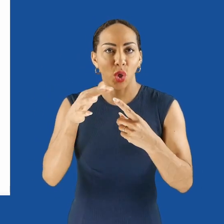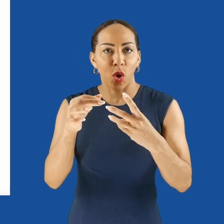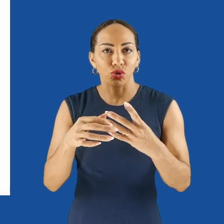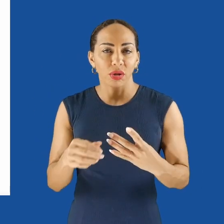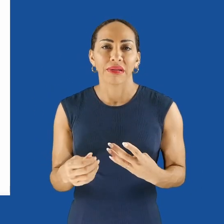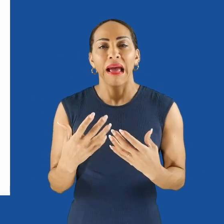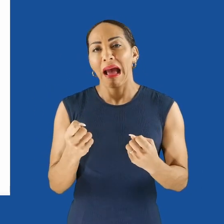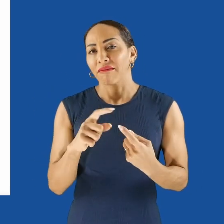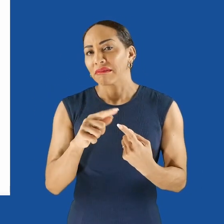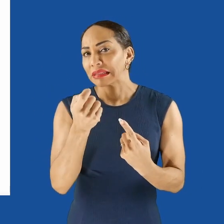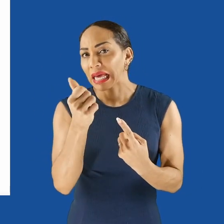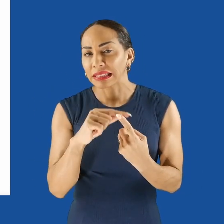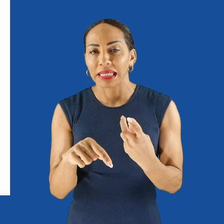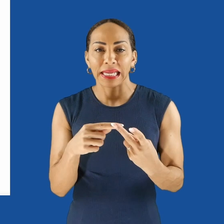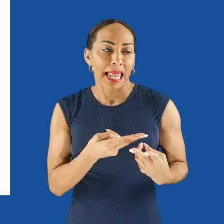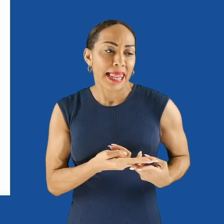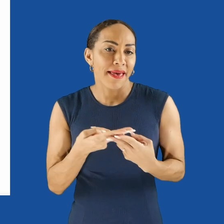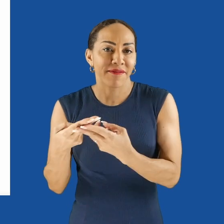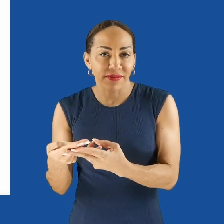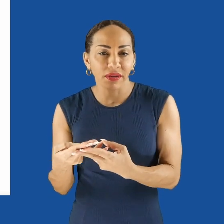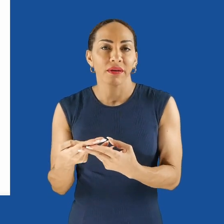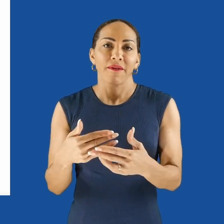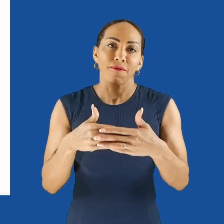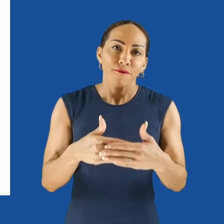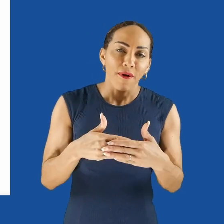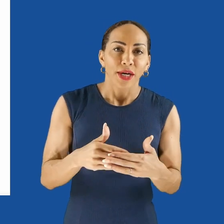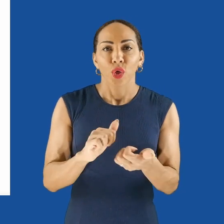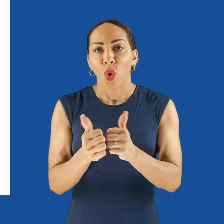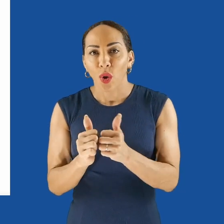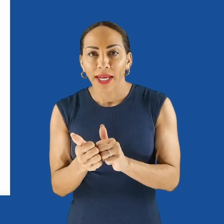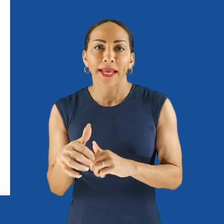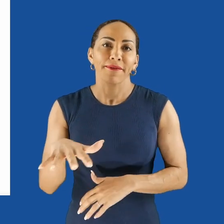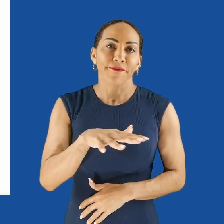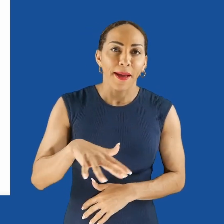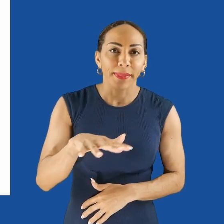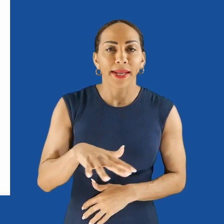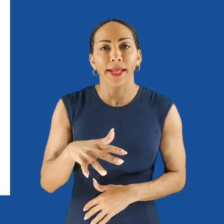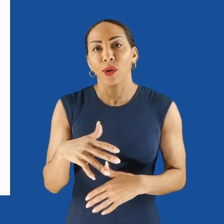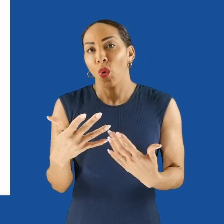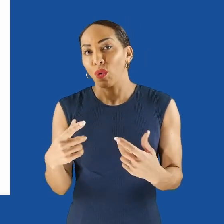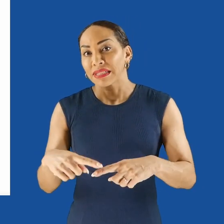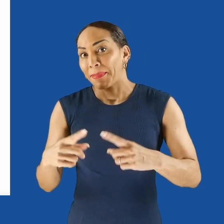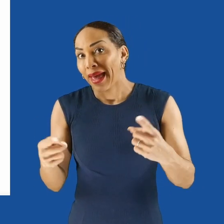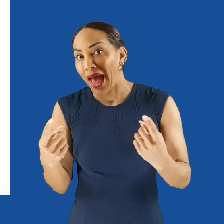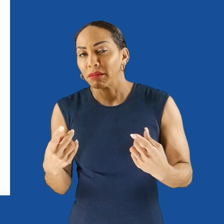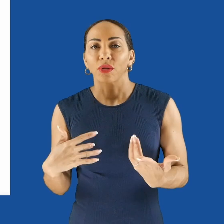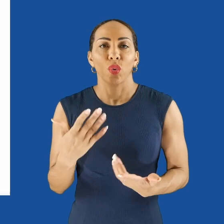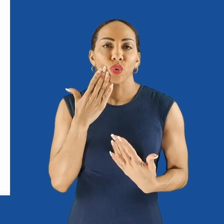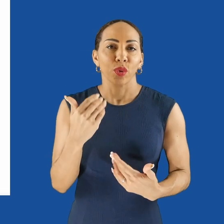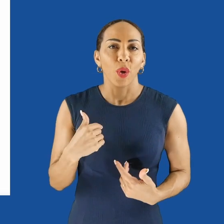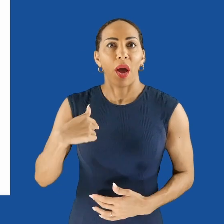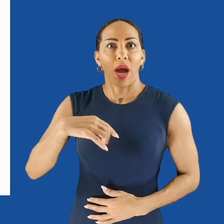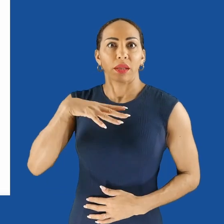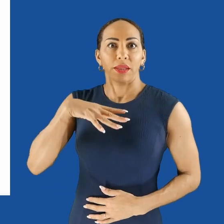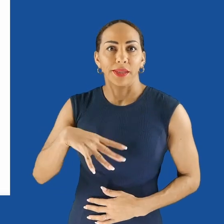the options are taxi, lift in a car from a friend, colleague or family member, something else, or I don't know. I